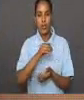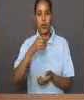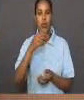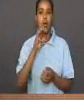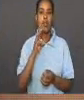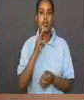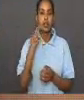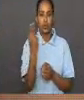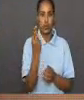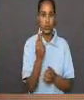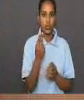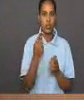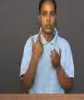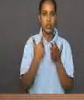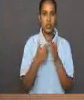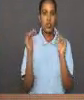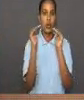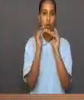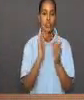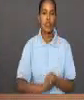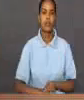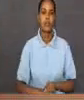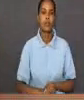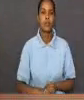water using the equation.